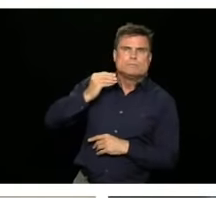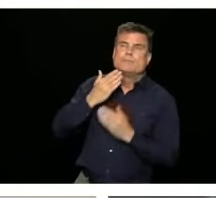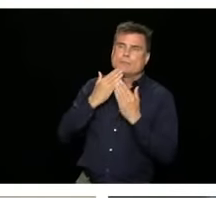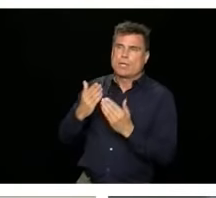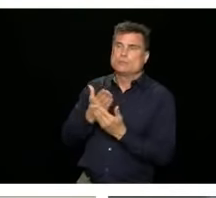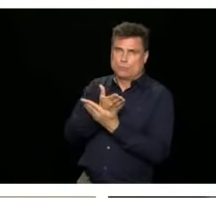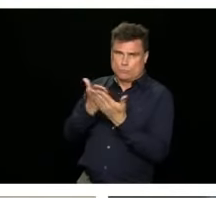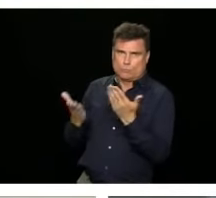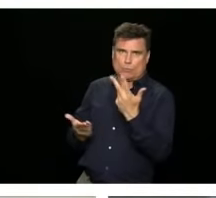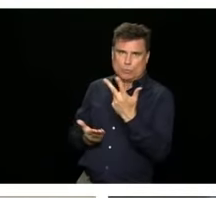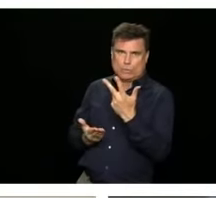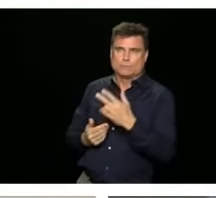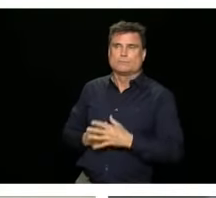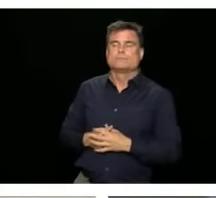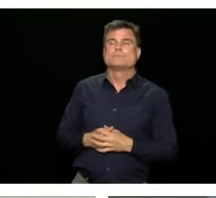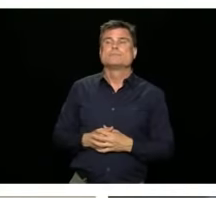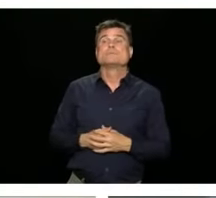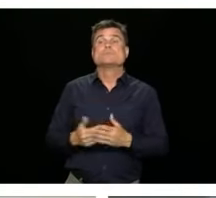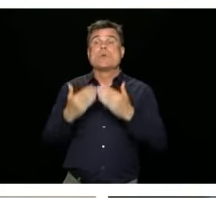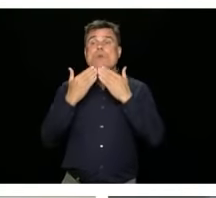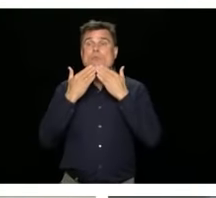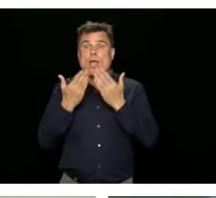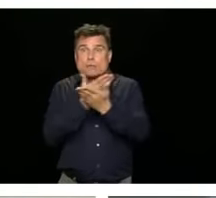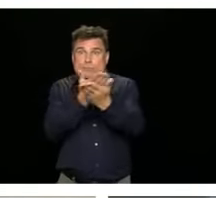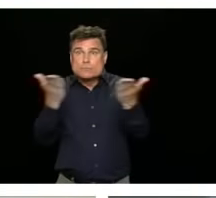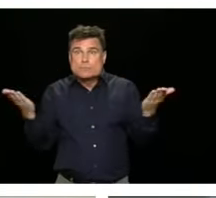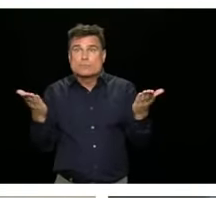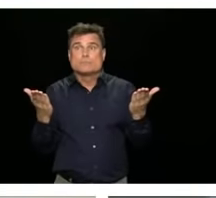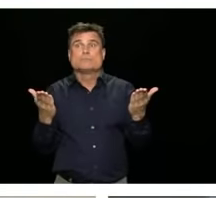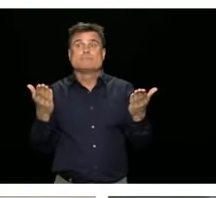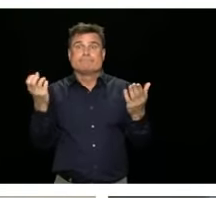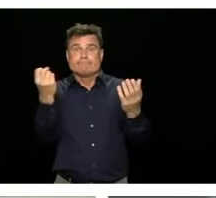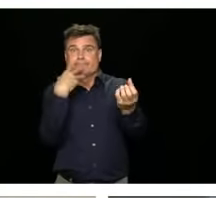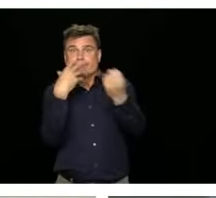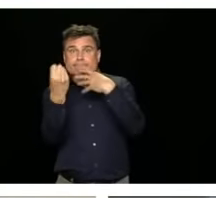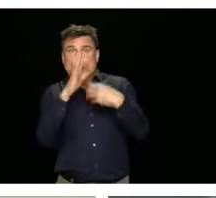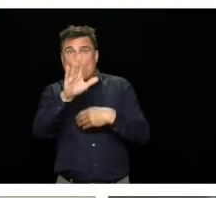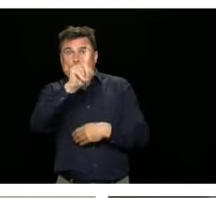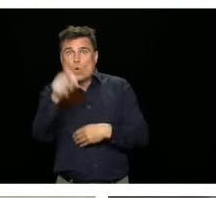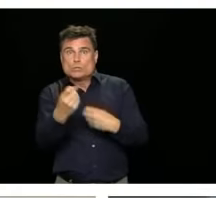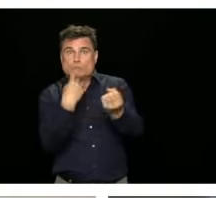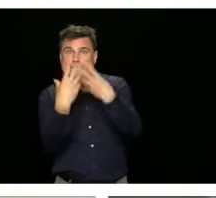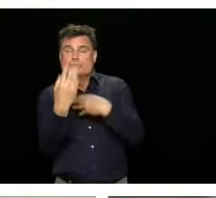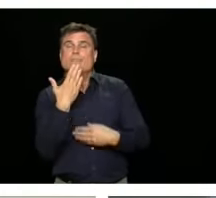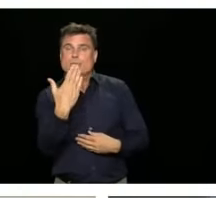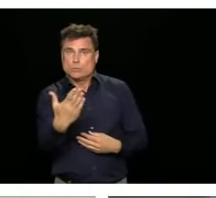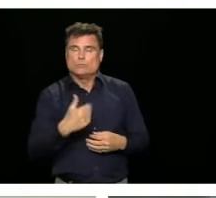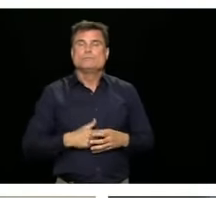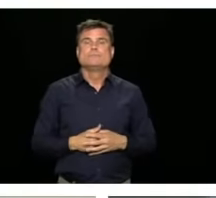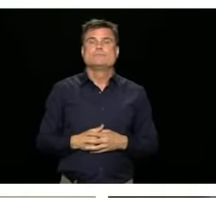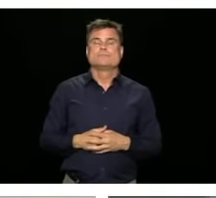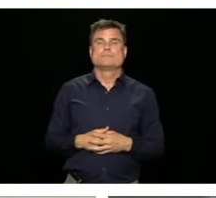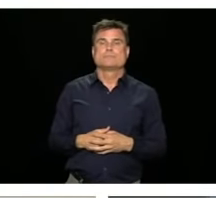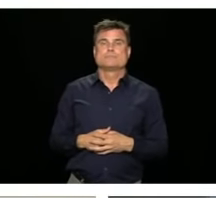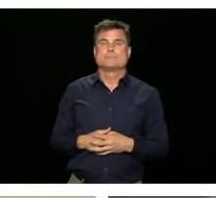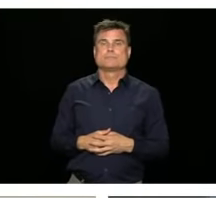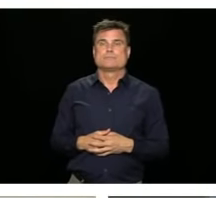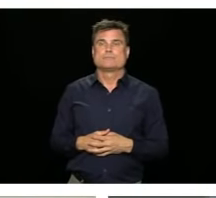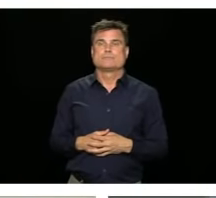who submitted a question today and for joining us for this virtual town hall. It is this participation, our